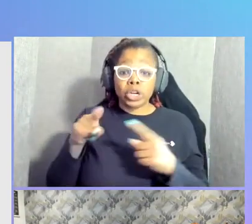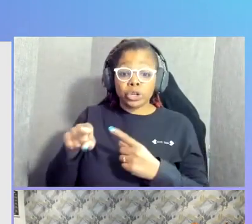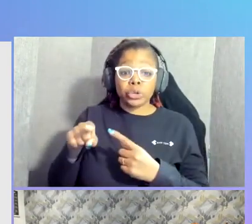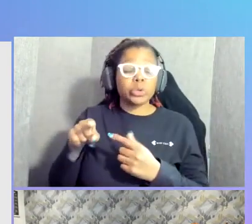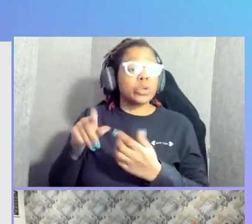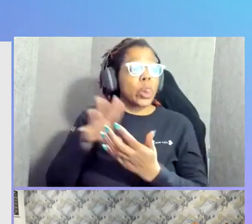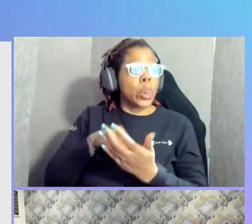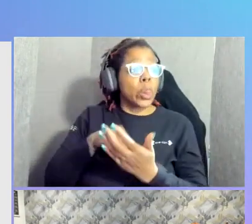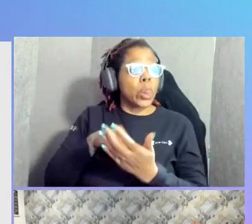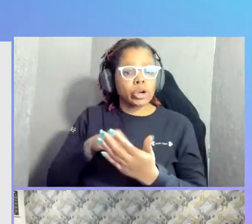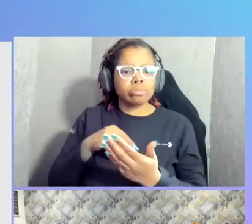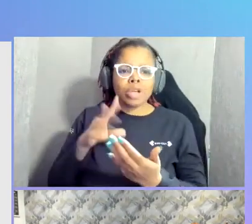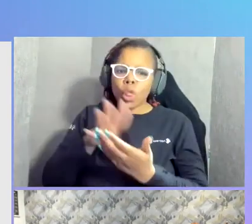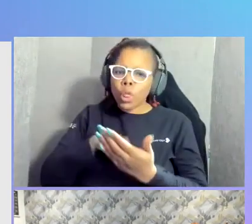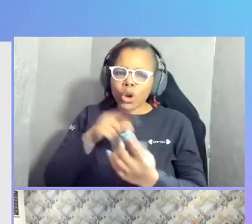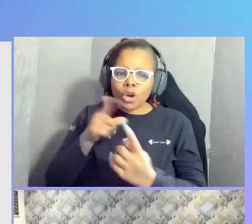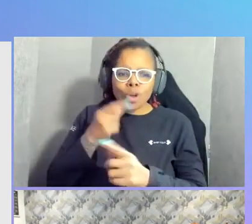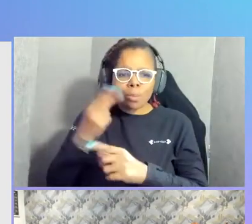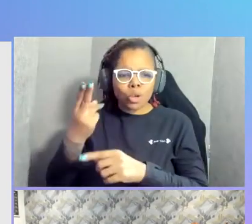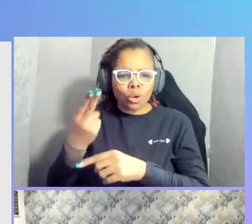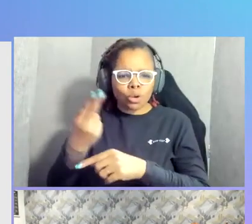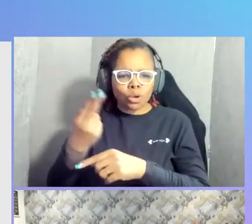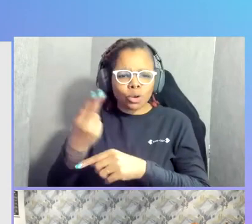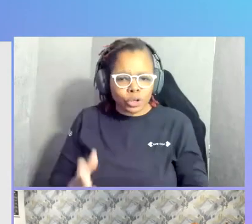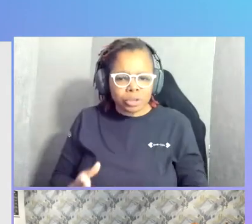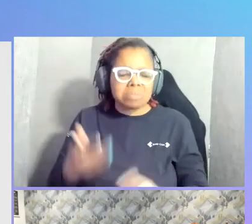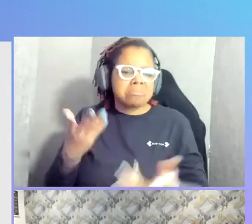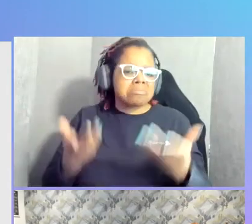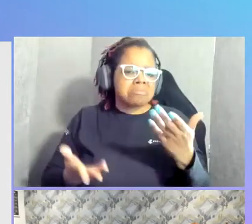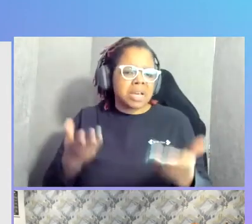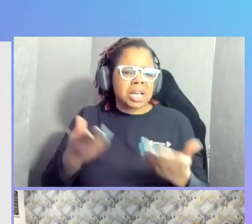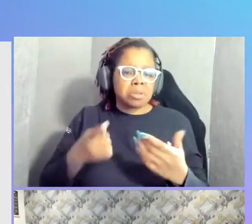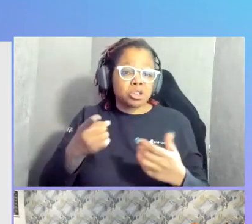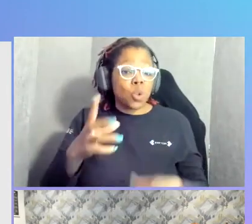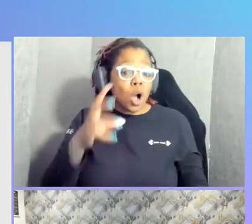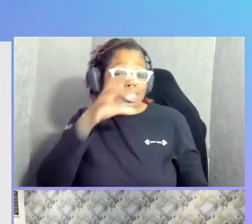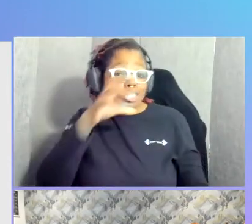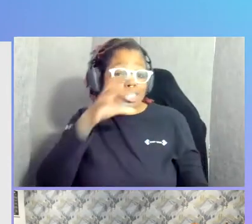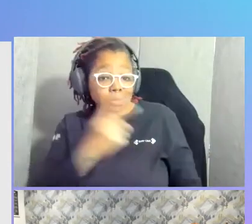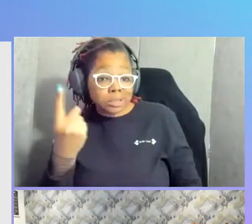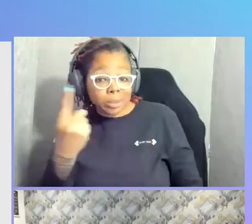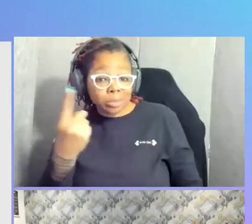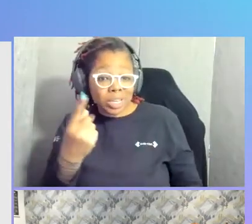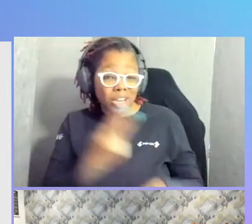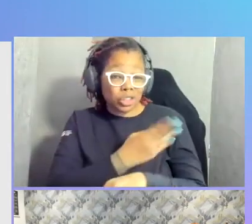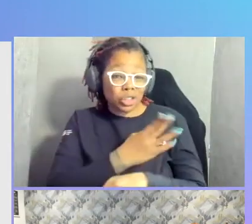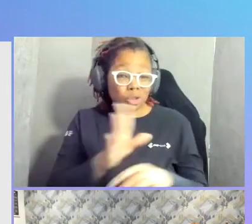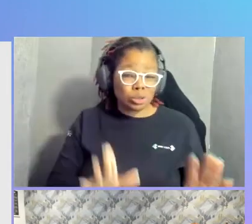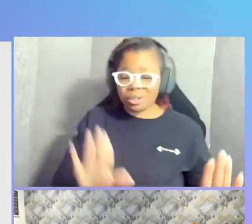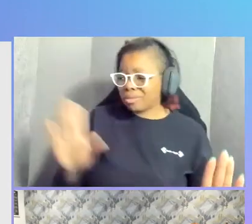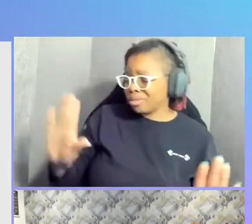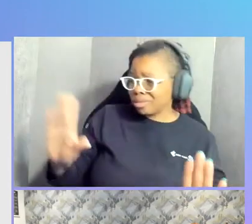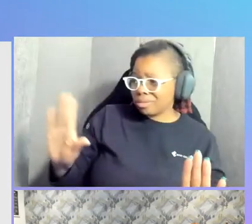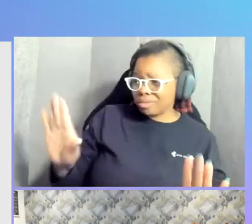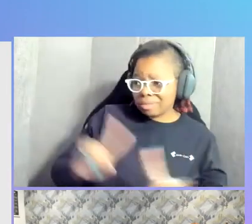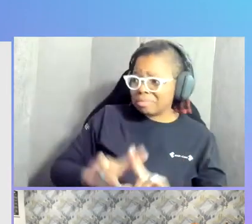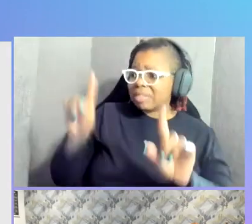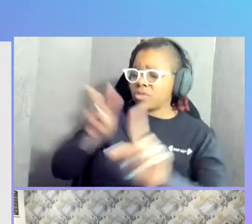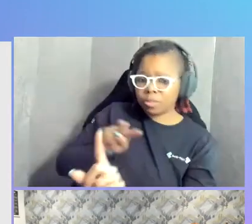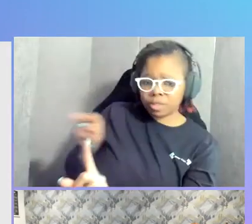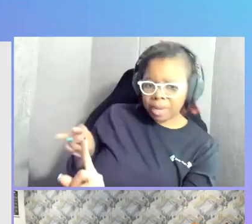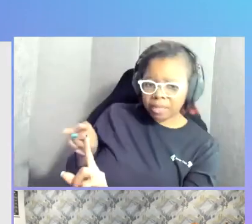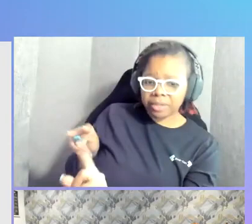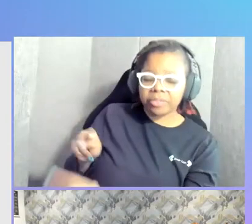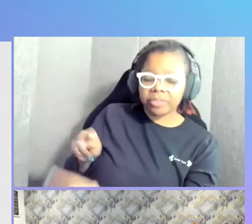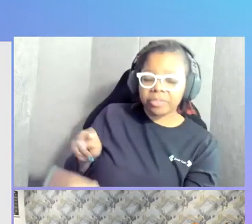like learn from your users too. Maybe you had an assumption and this user brought a different perspective. So